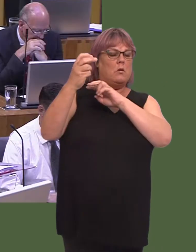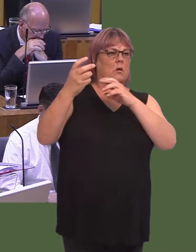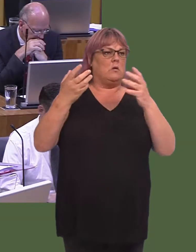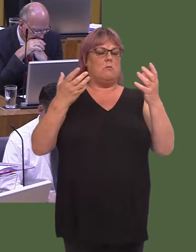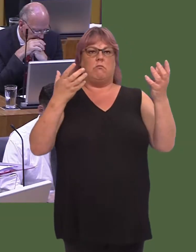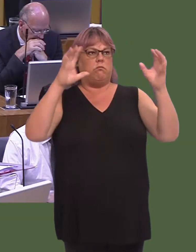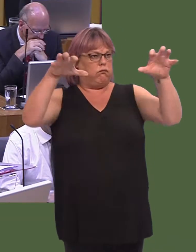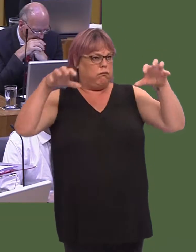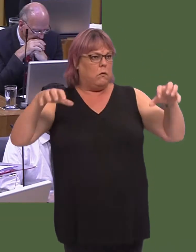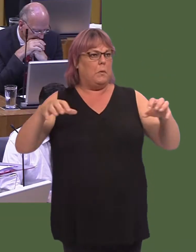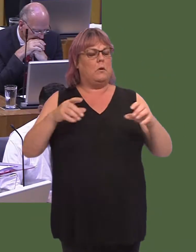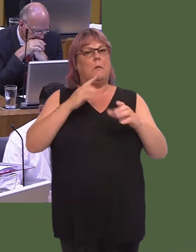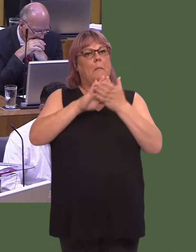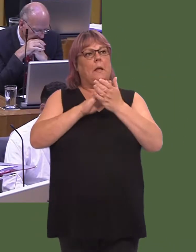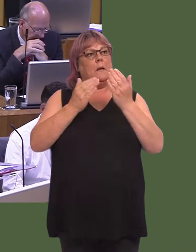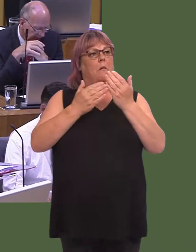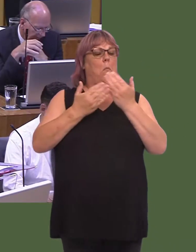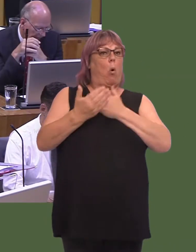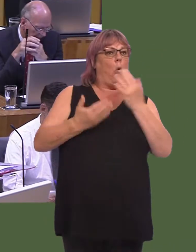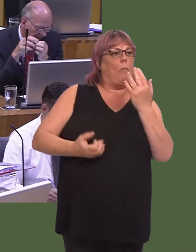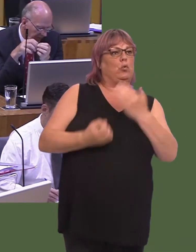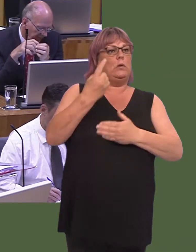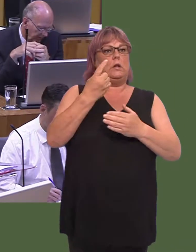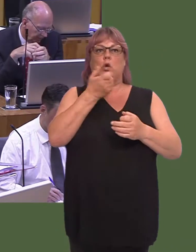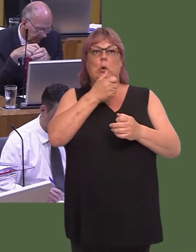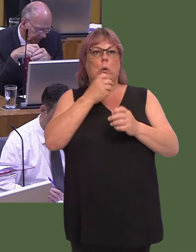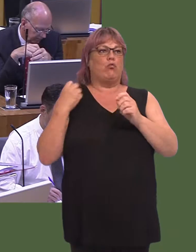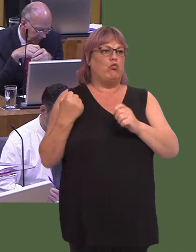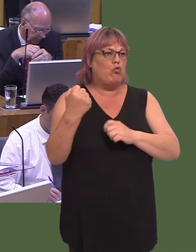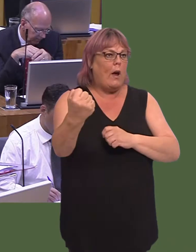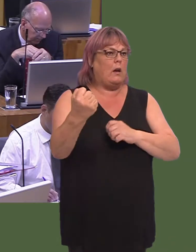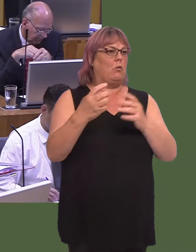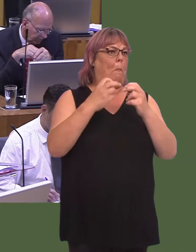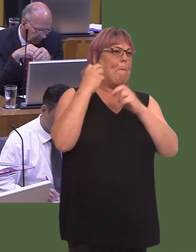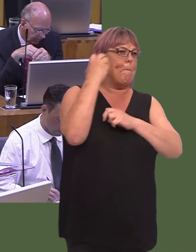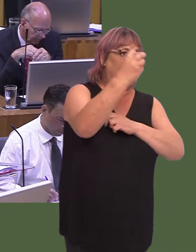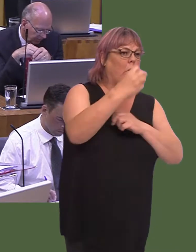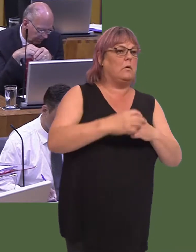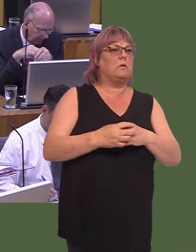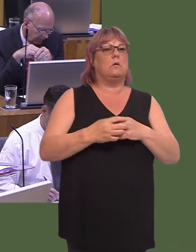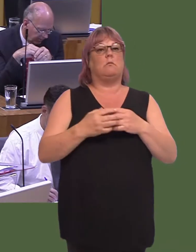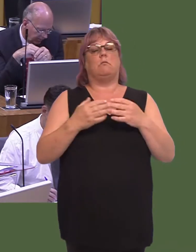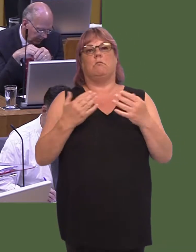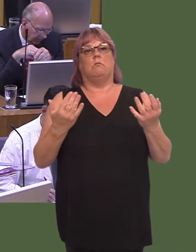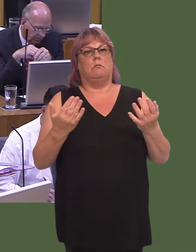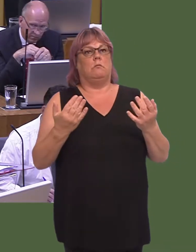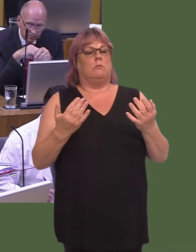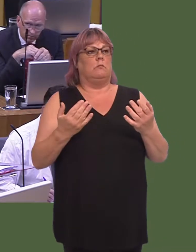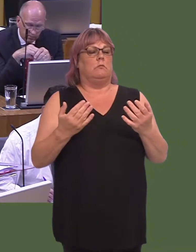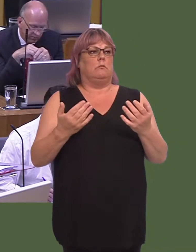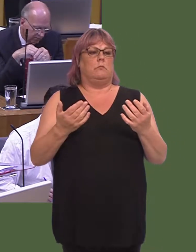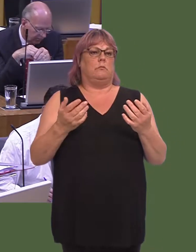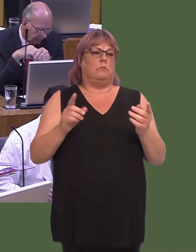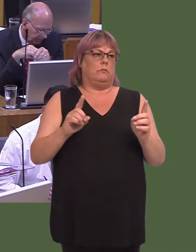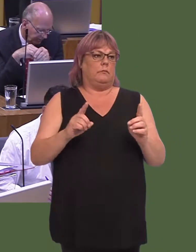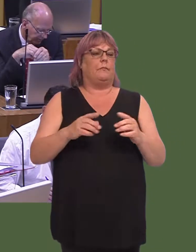opened up with light rail to provide better alternatives than people have at the moment in terms of public transport, whether it's light rail, whether it's buses,